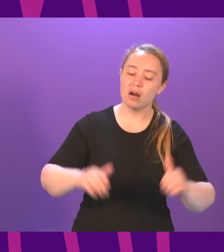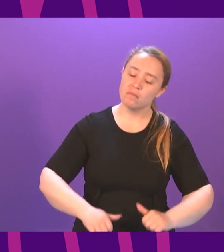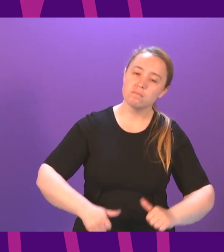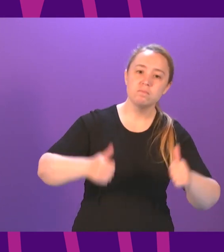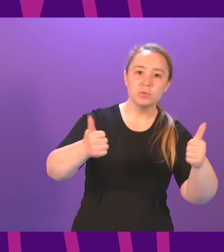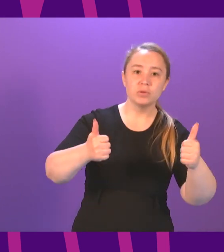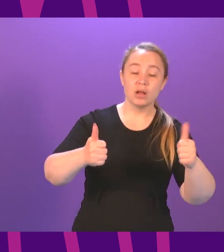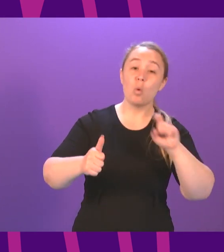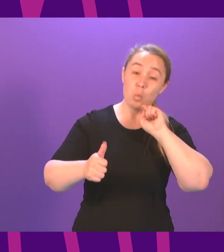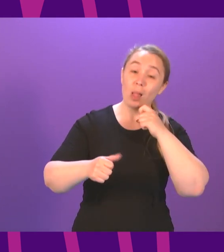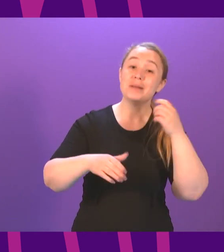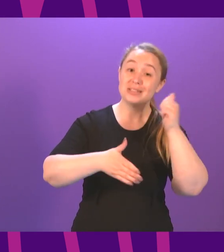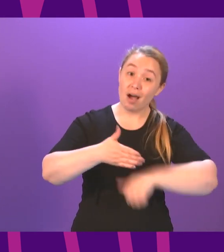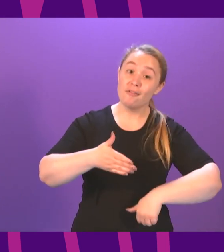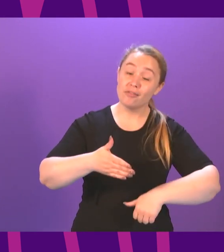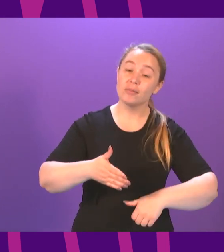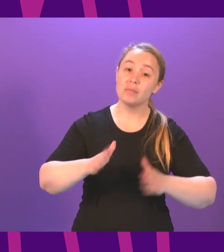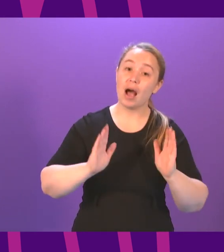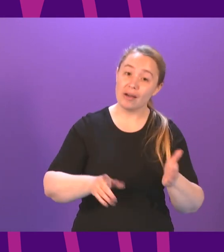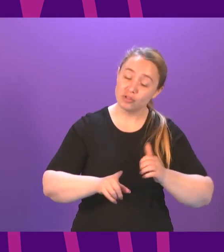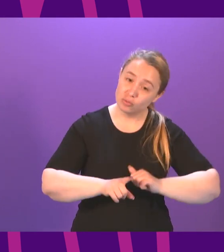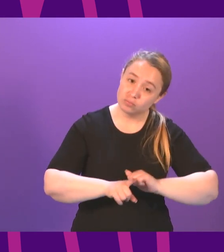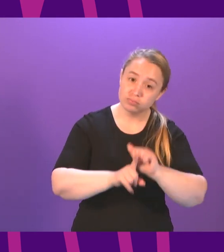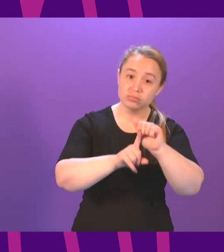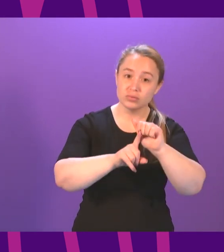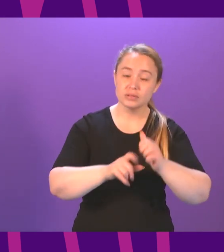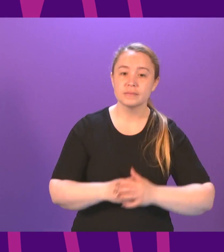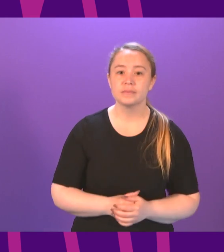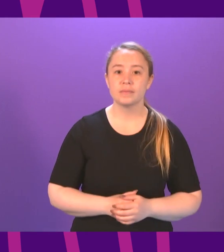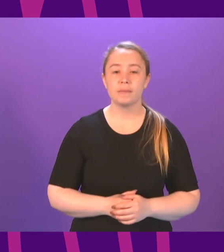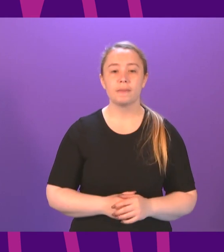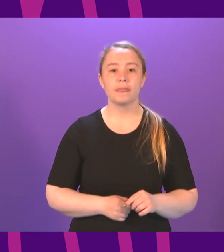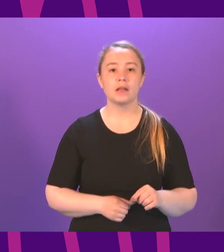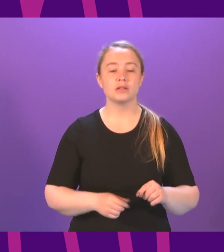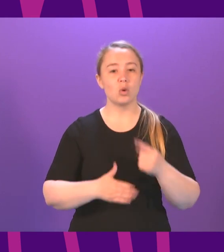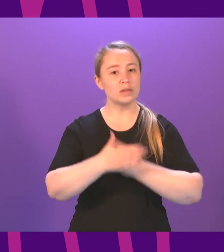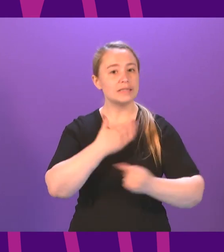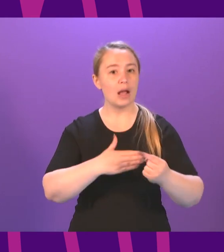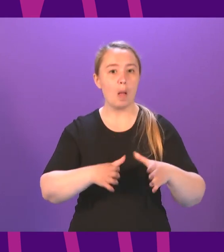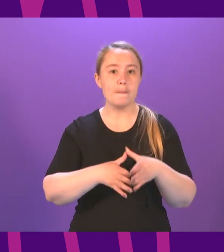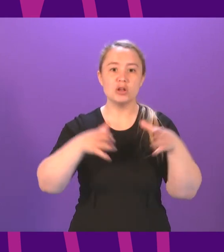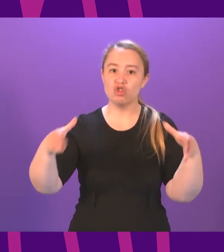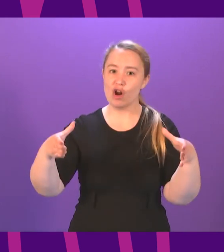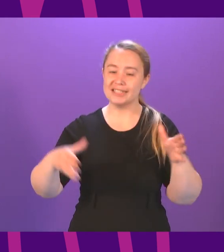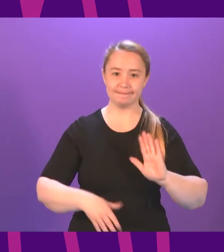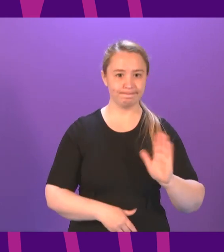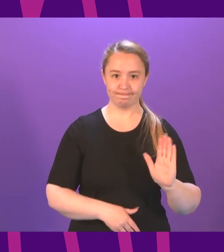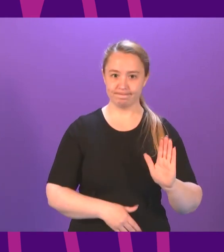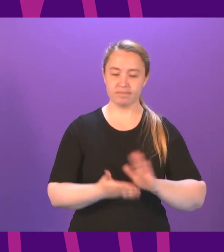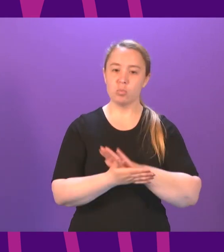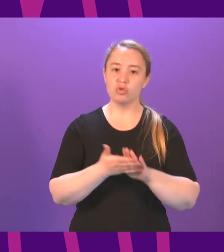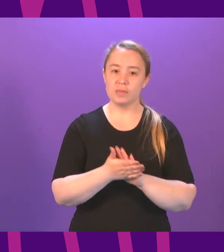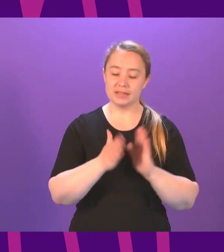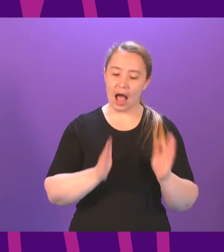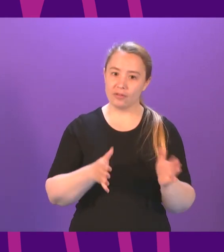will require. We have a balanced parliament with no majority for one single party, which means parties must work together,